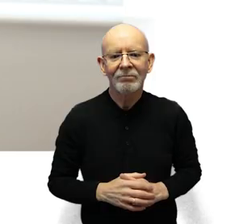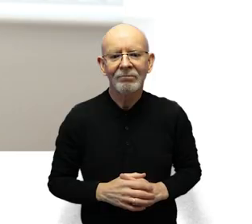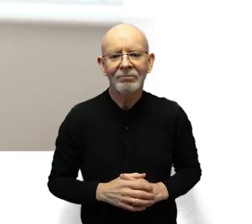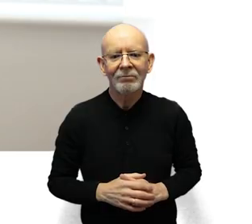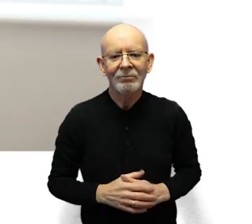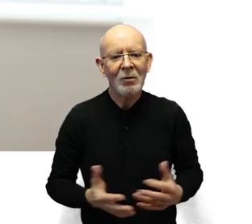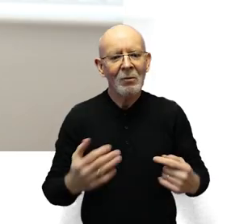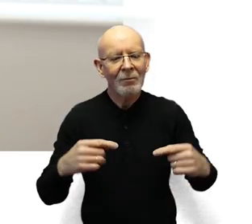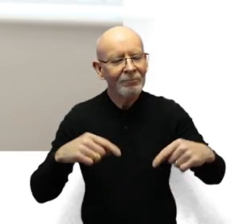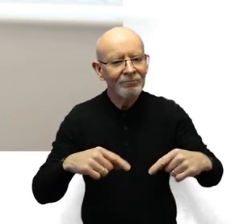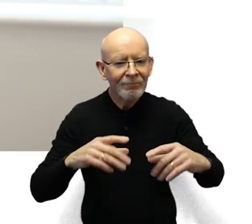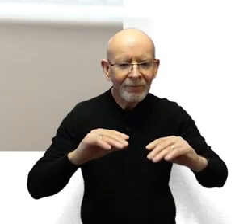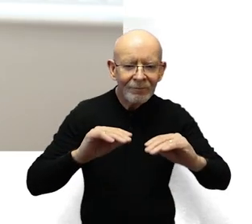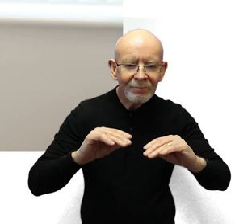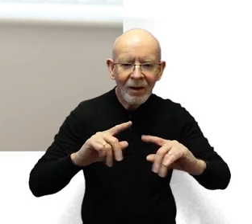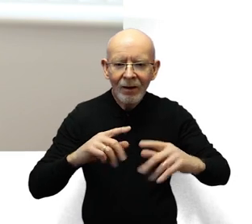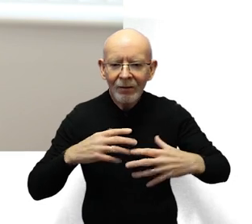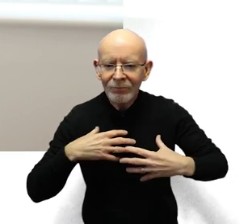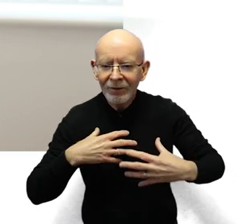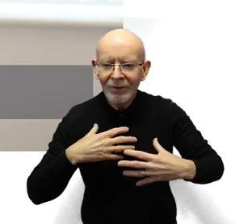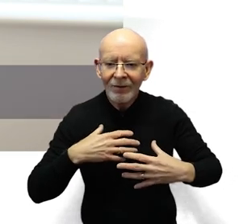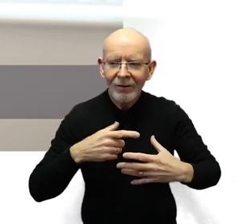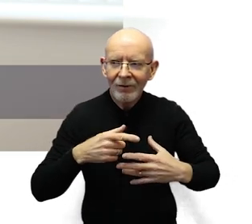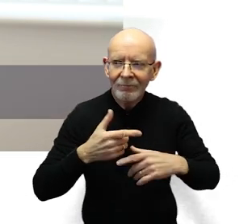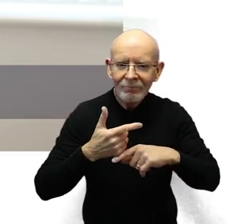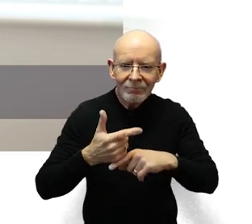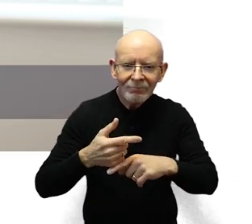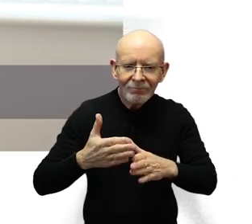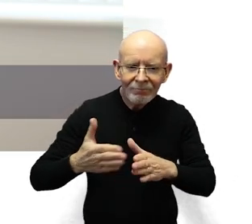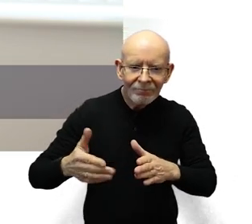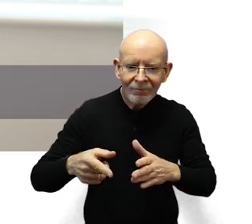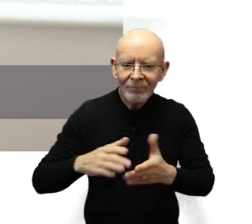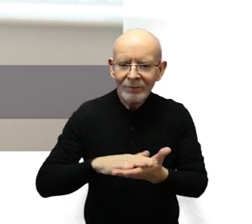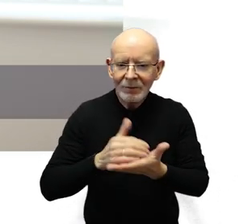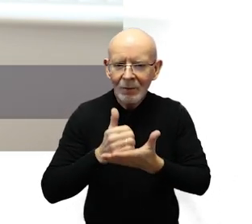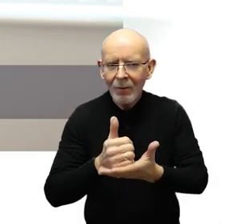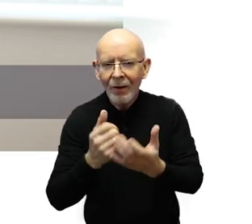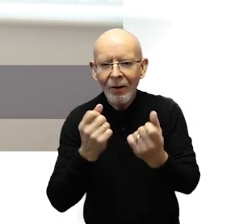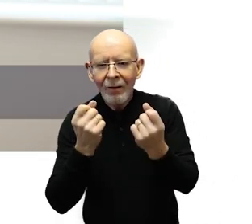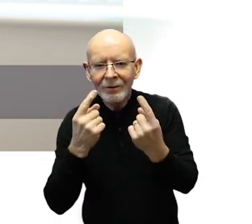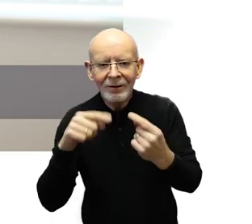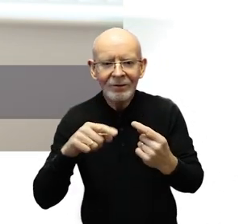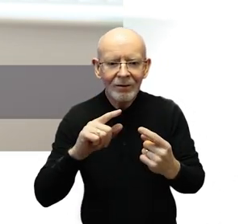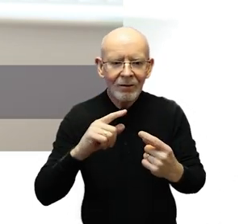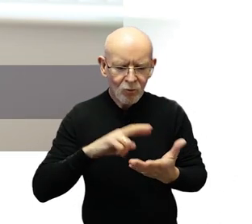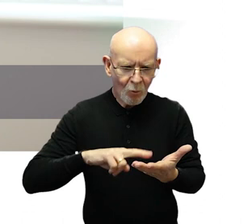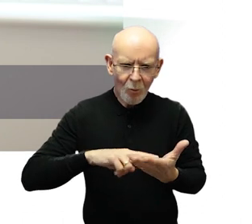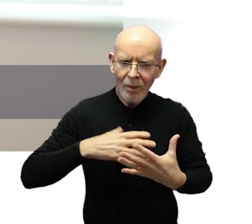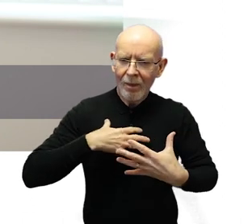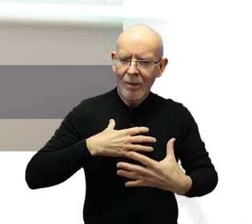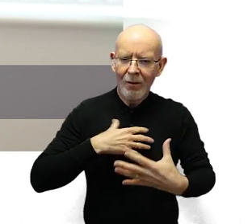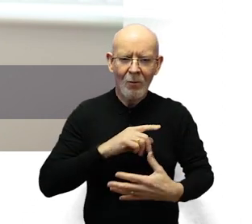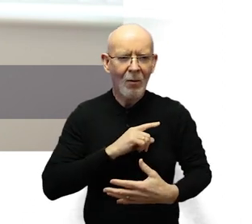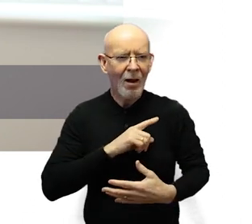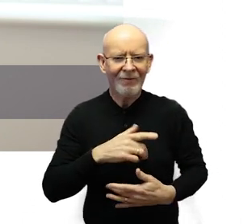Welcome to this educational breathing pattern film, which is designed to help you understand more about normal breathing and why you